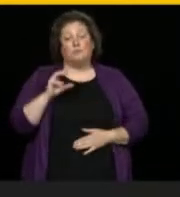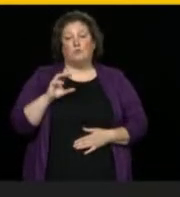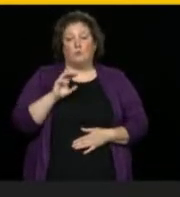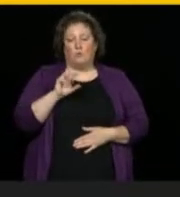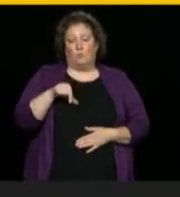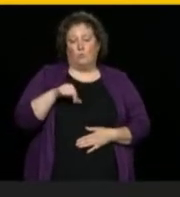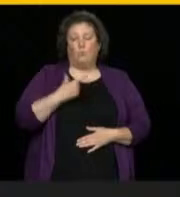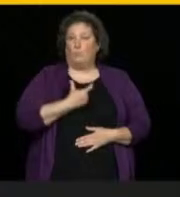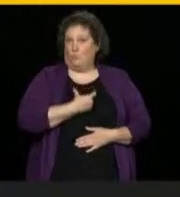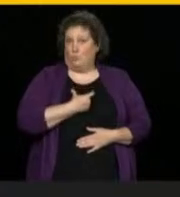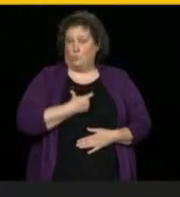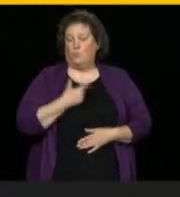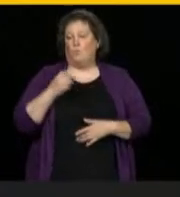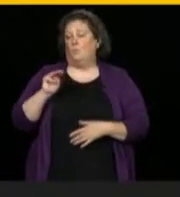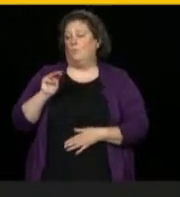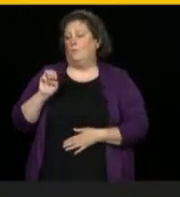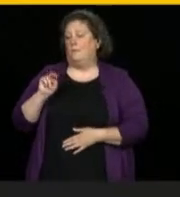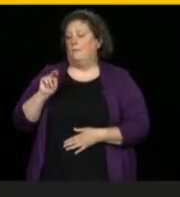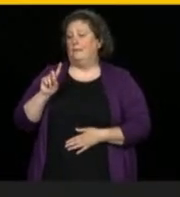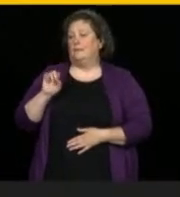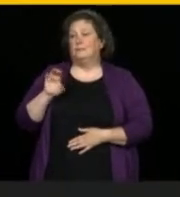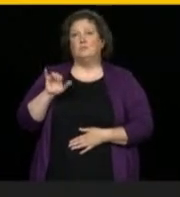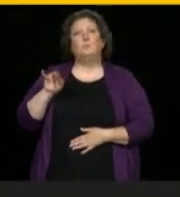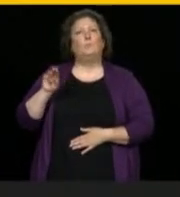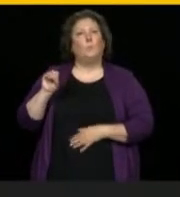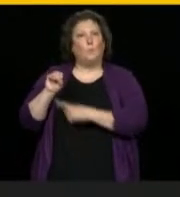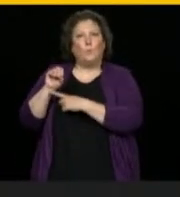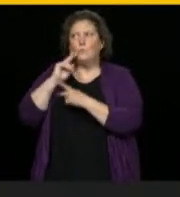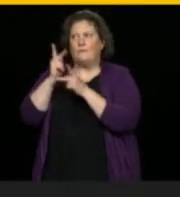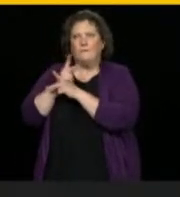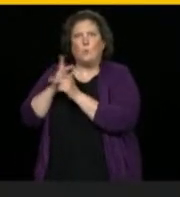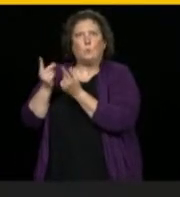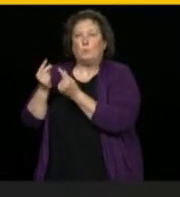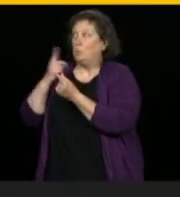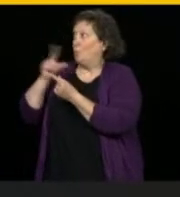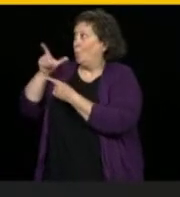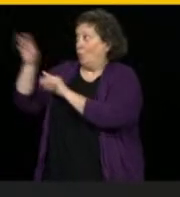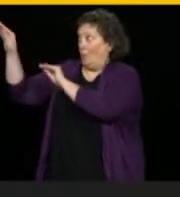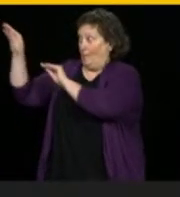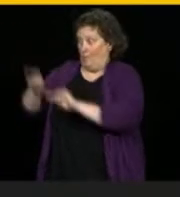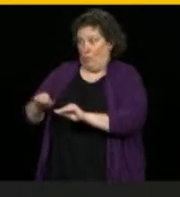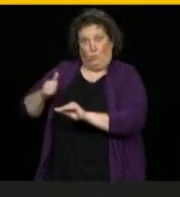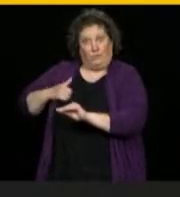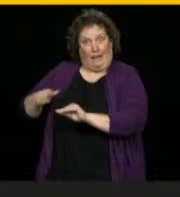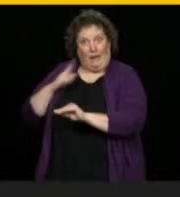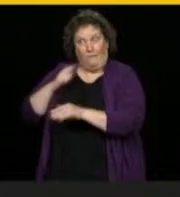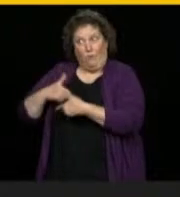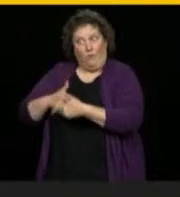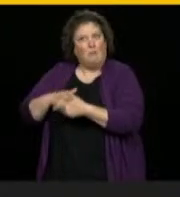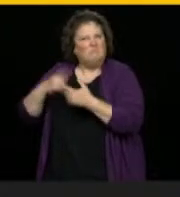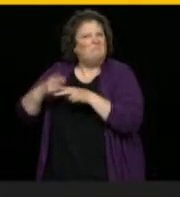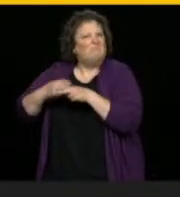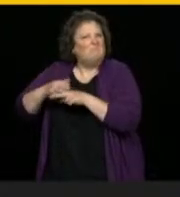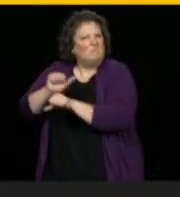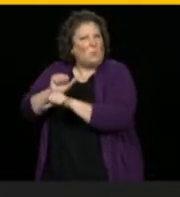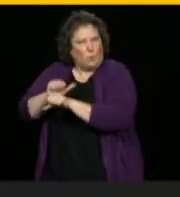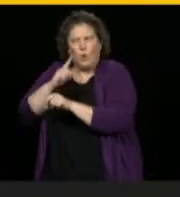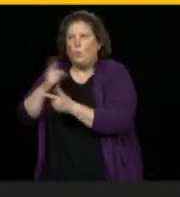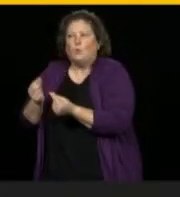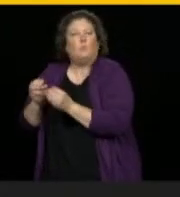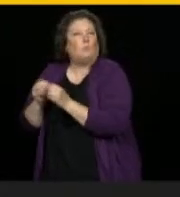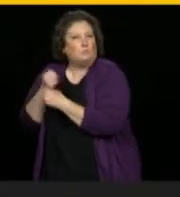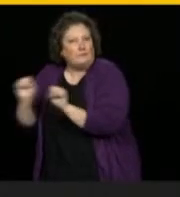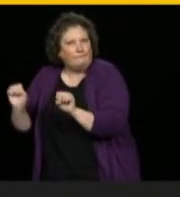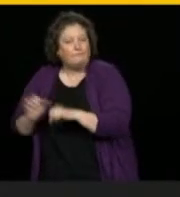for temporary foreign workers. And Ministers Blair and Miller are committed to co-developing a legislative framework which